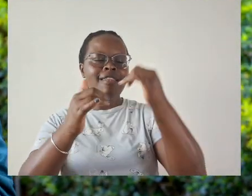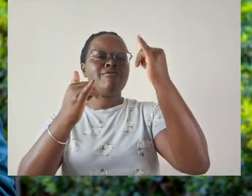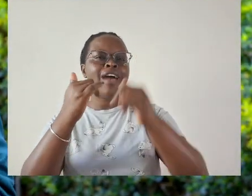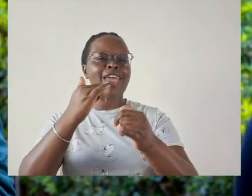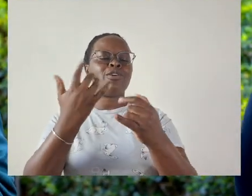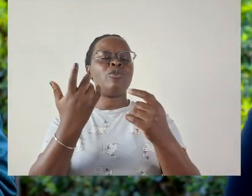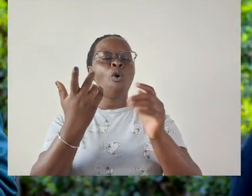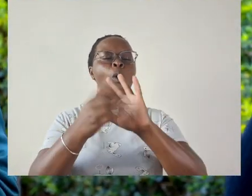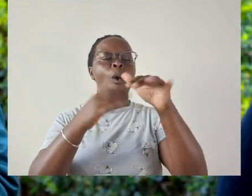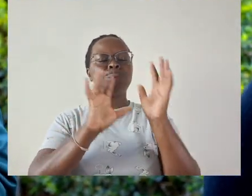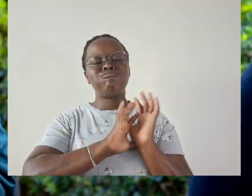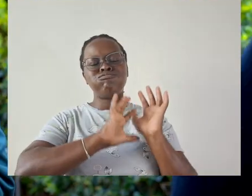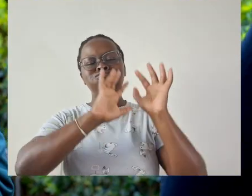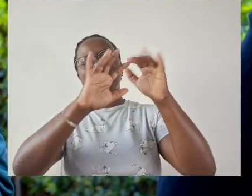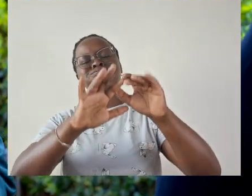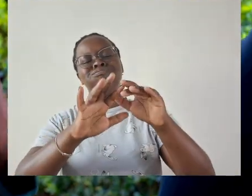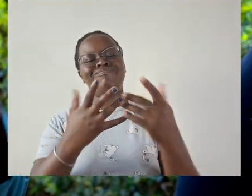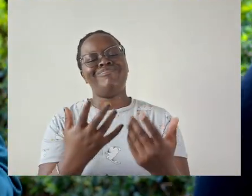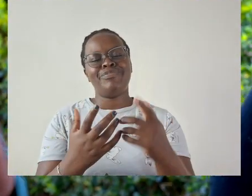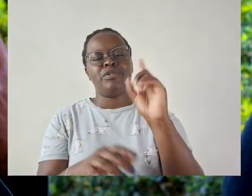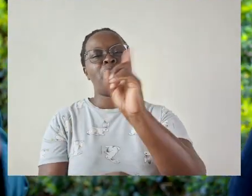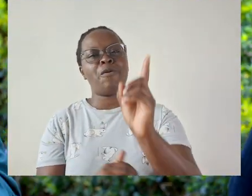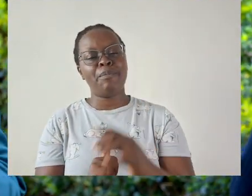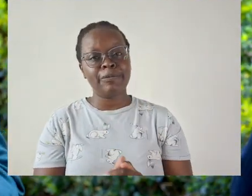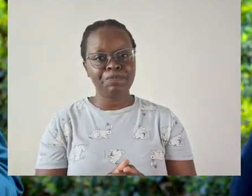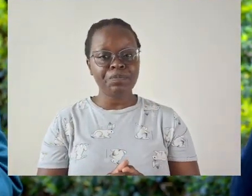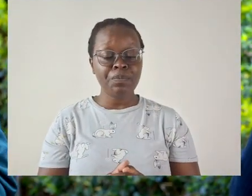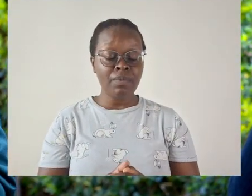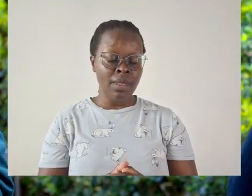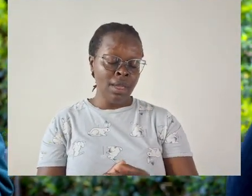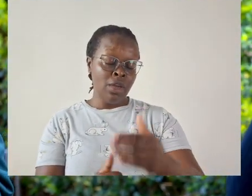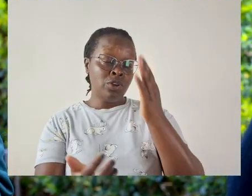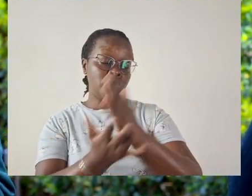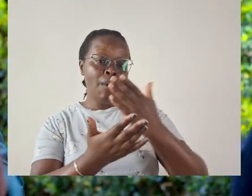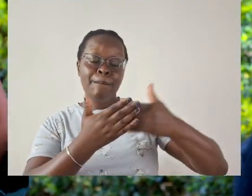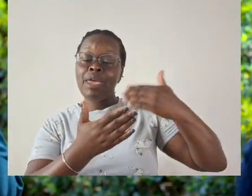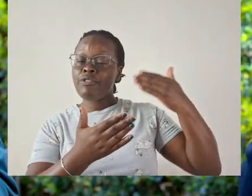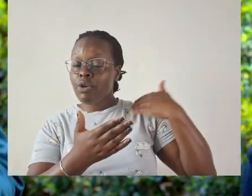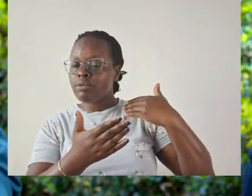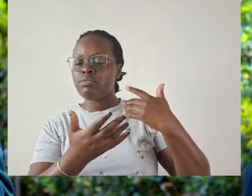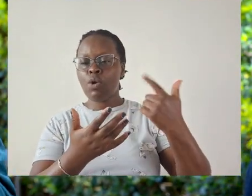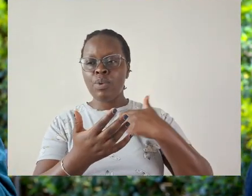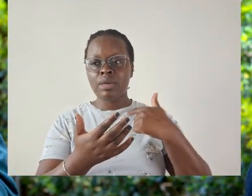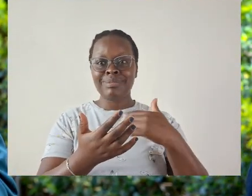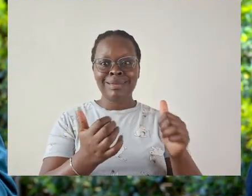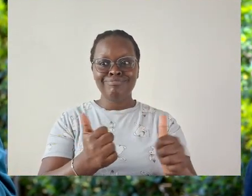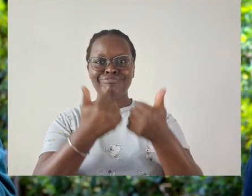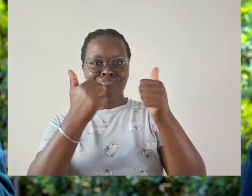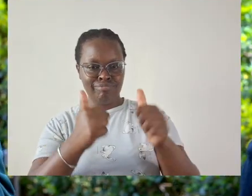particular forum. Of course, in the previous policy development processes, we have been doing it.